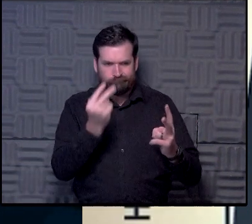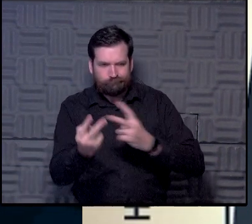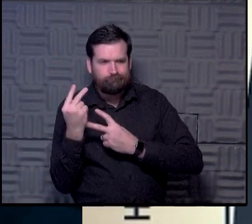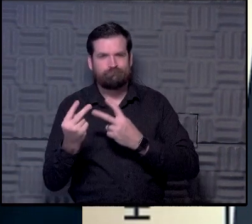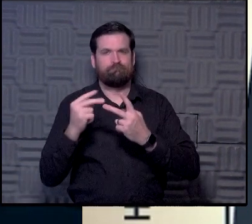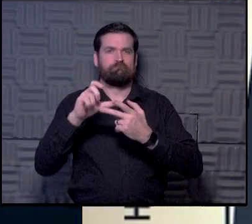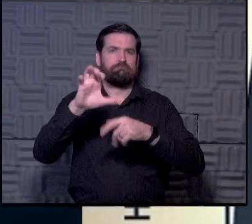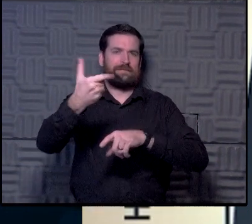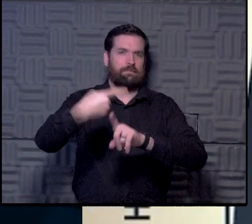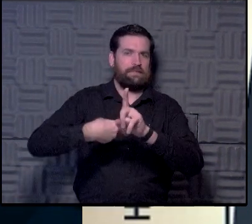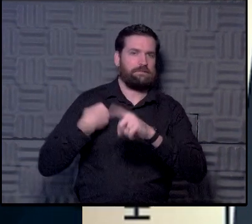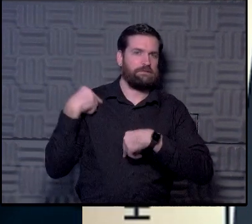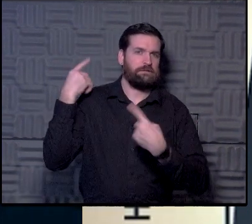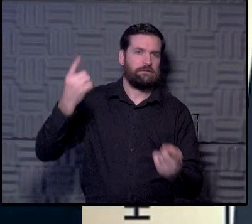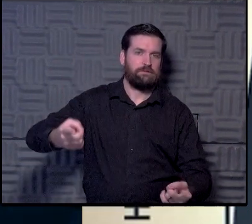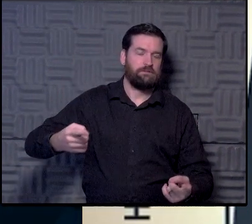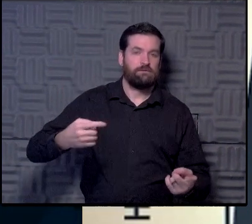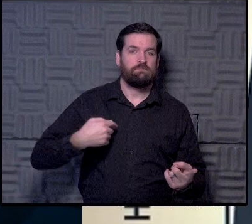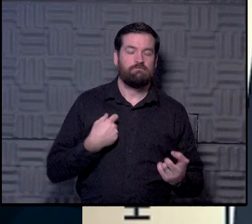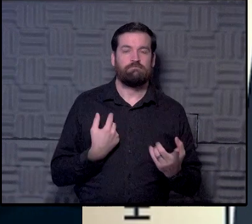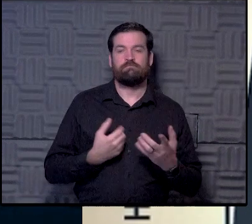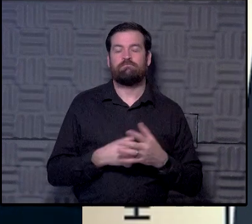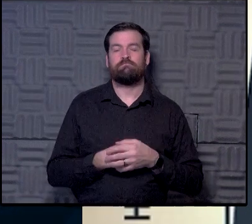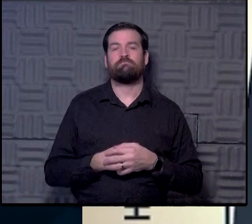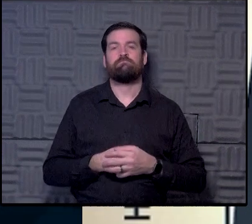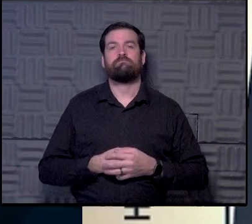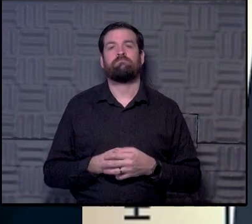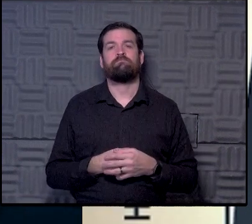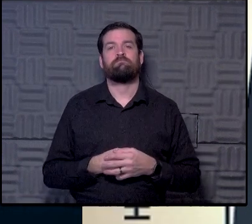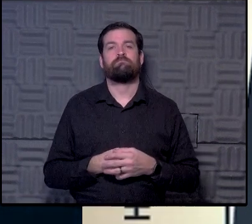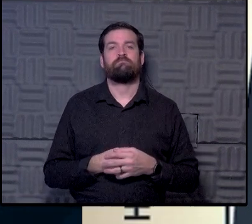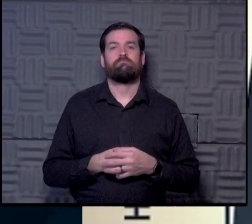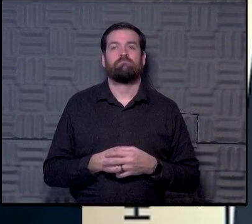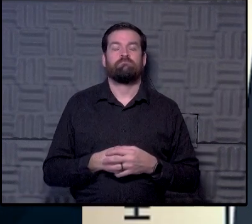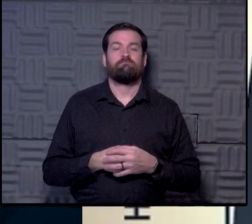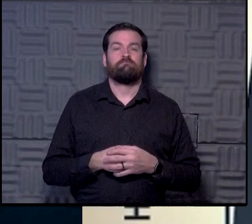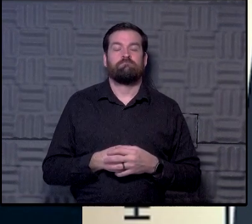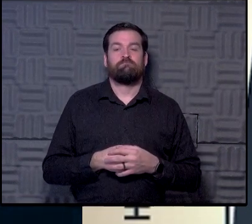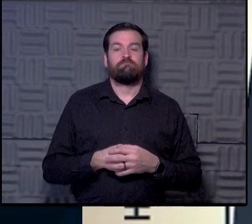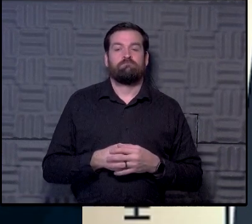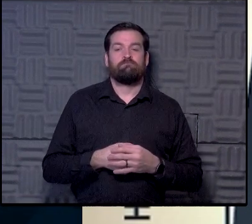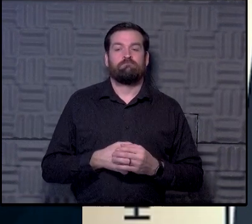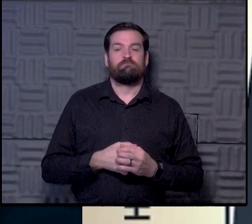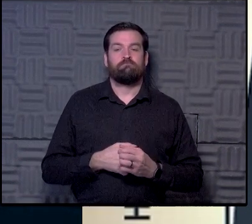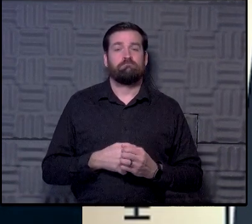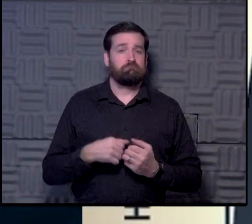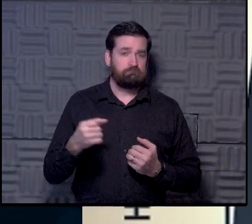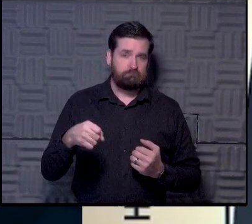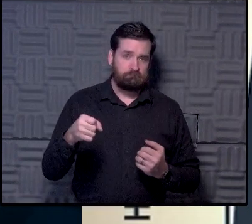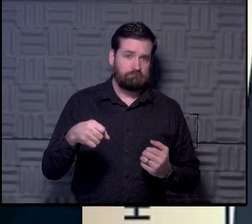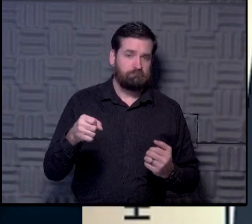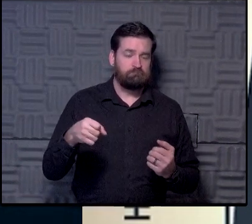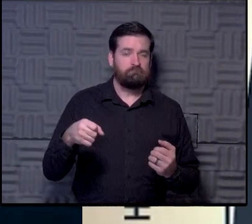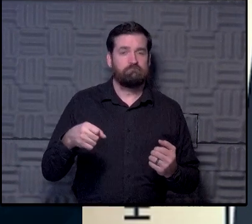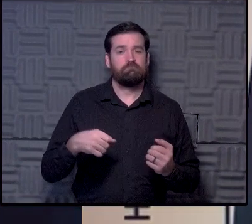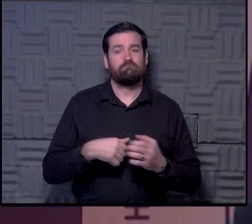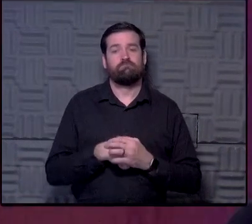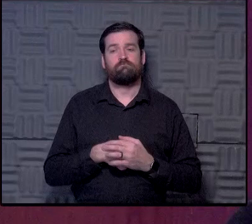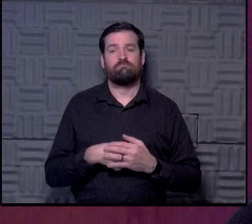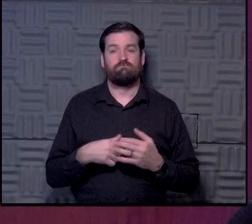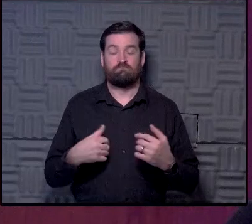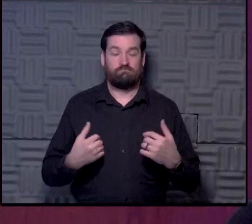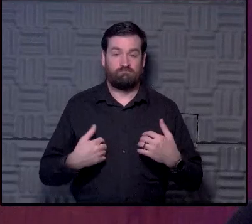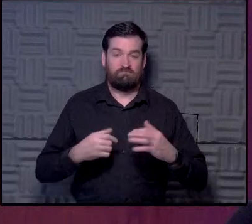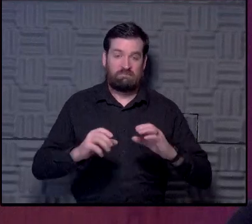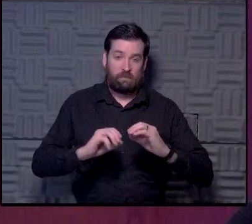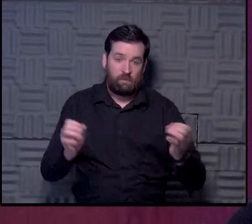months, basically, that's how I kind of measure time or think about things of this pandemic. Yes, I had